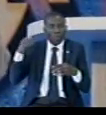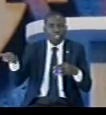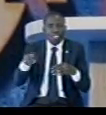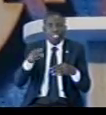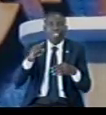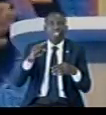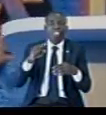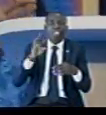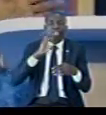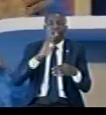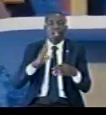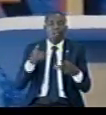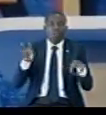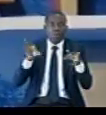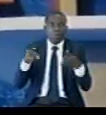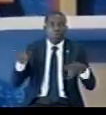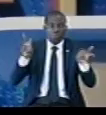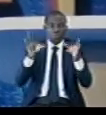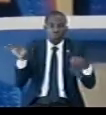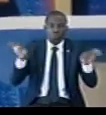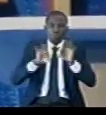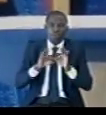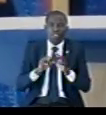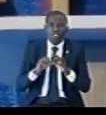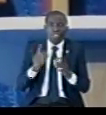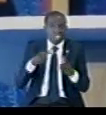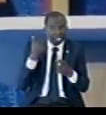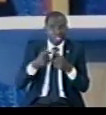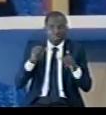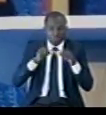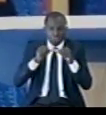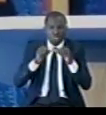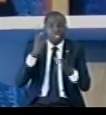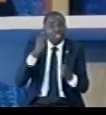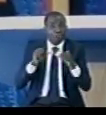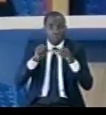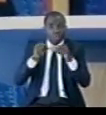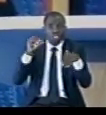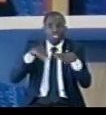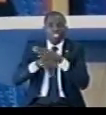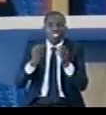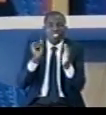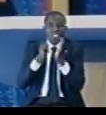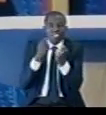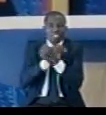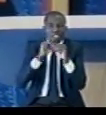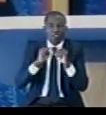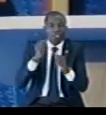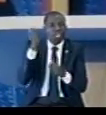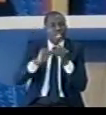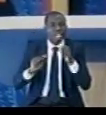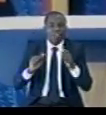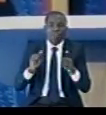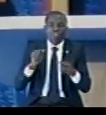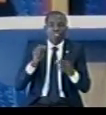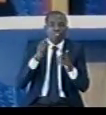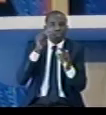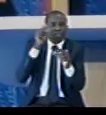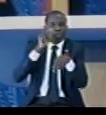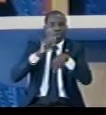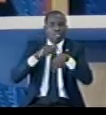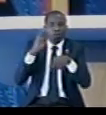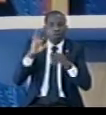and then you continue in that salvation of the Lord, walking with the Lord every moment of your life, and keeps